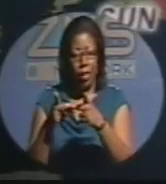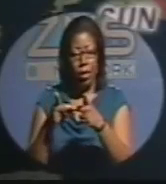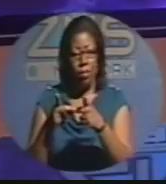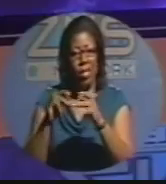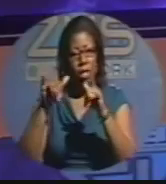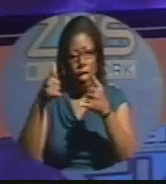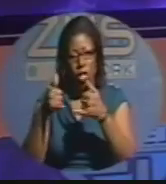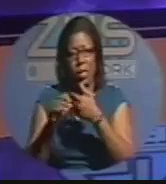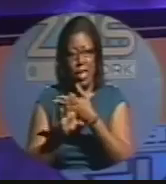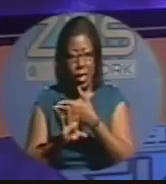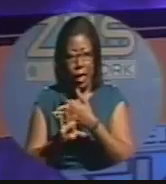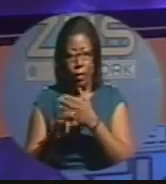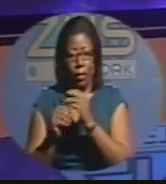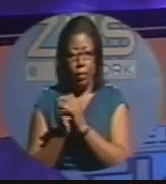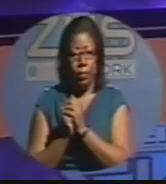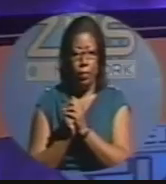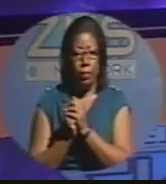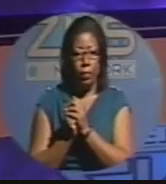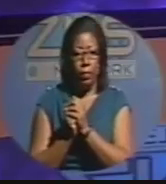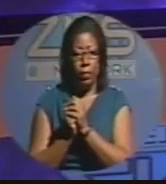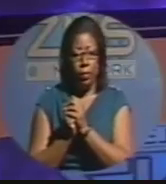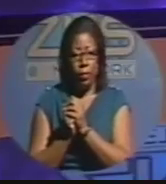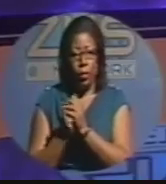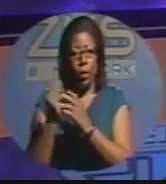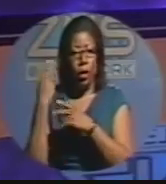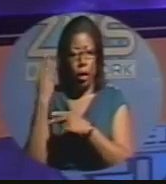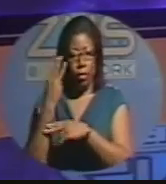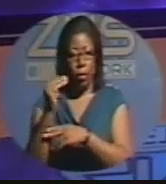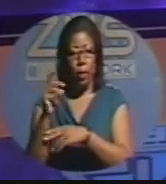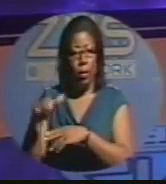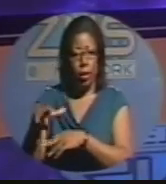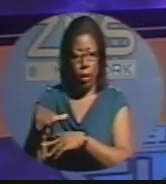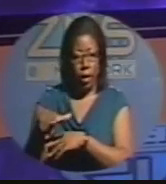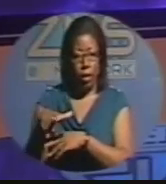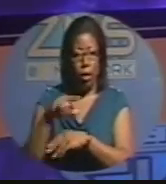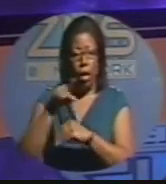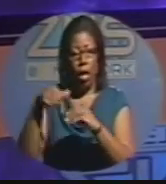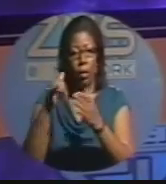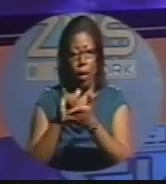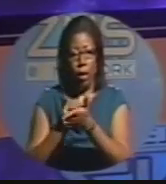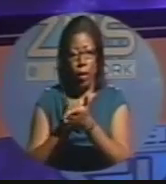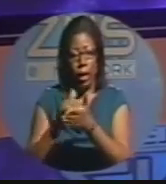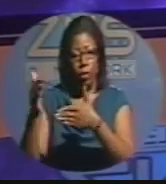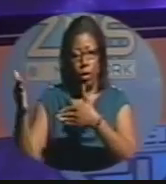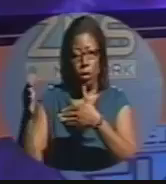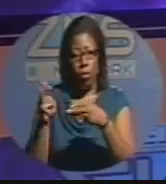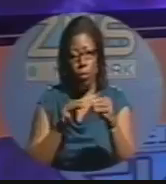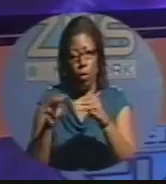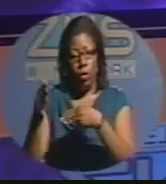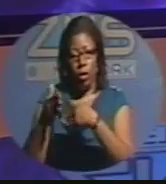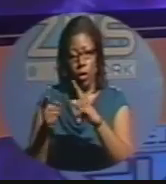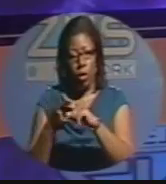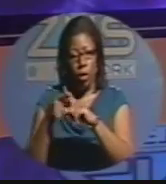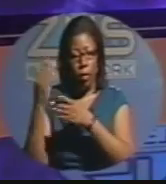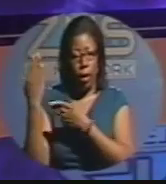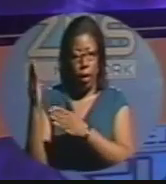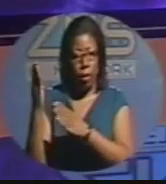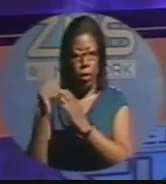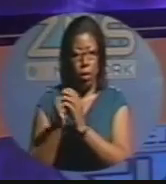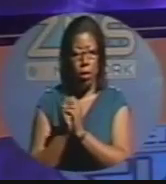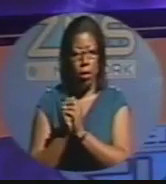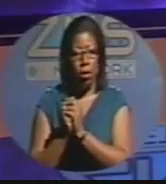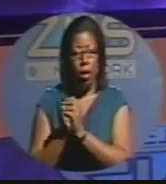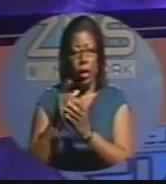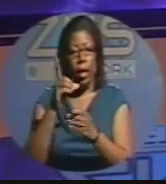side. All right, thanks a lot, Basil. We'll hear from you later as Tropical Storm Isaac moves closer to our area. Meantime, the Royal